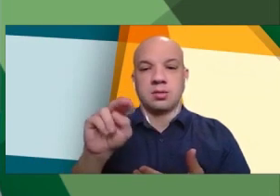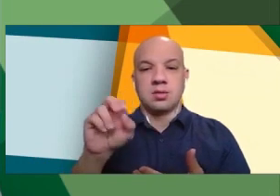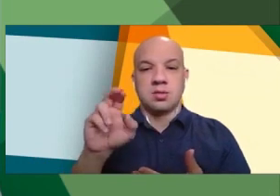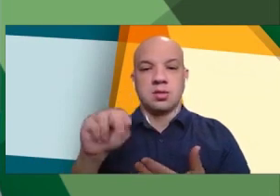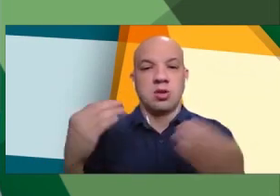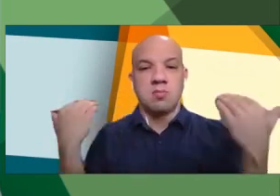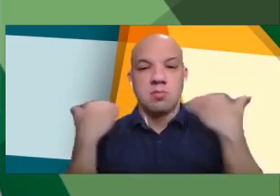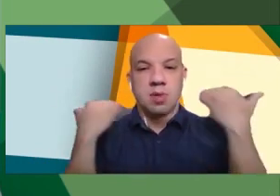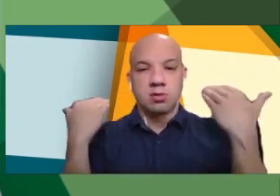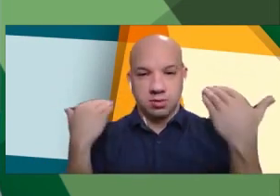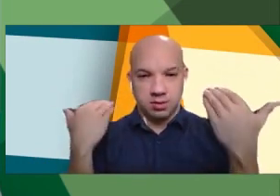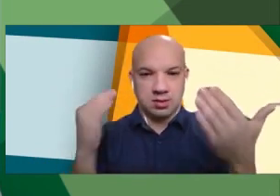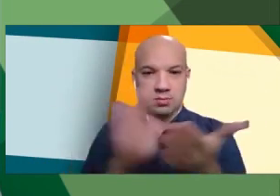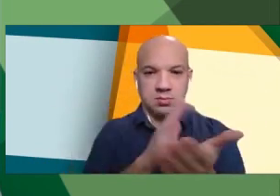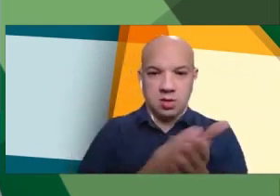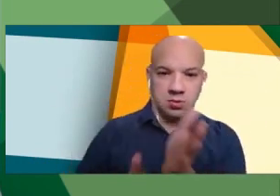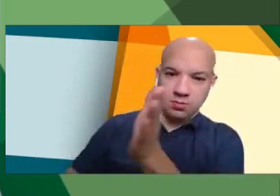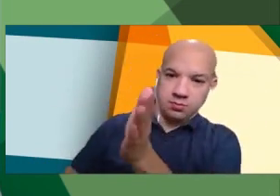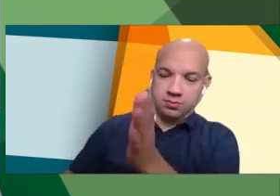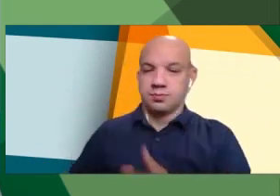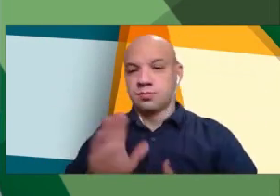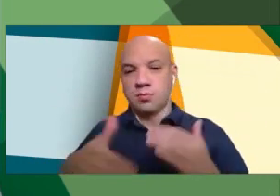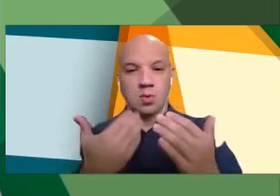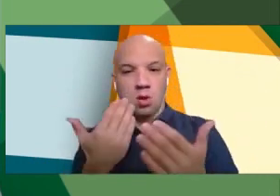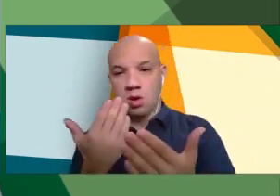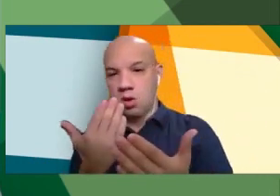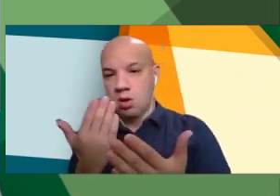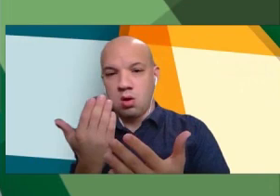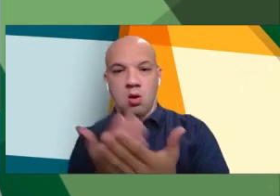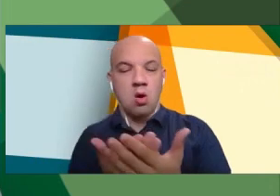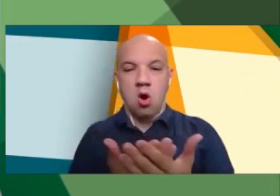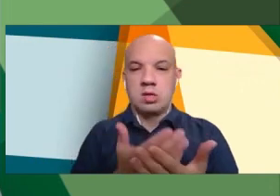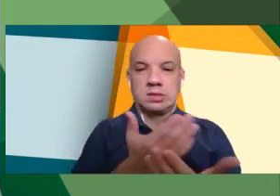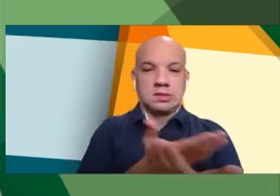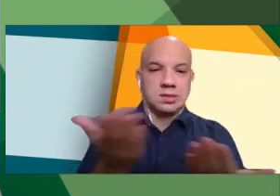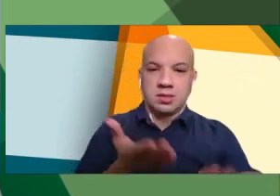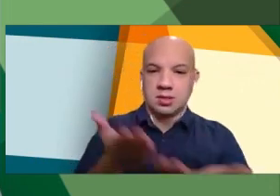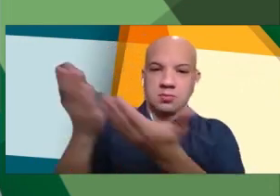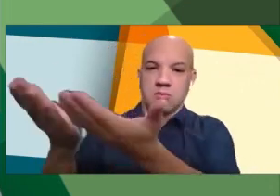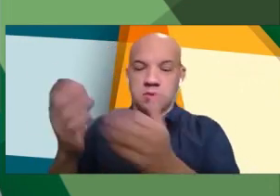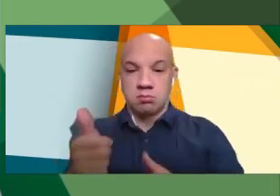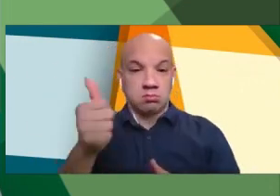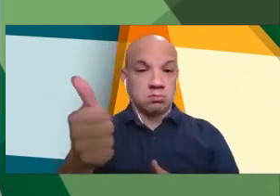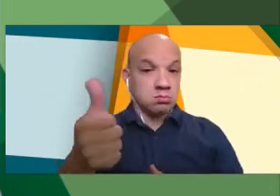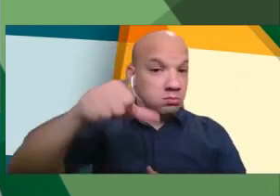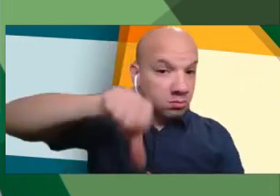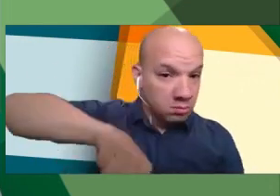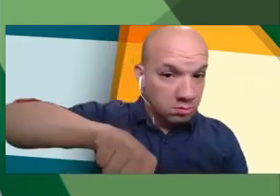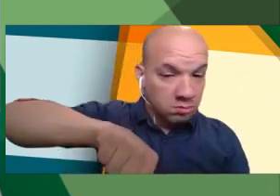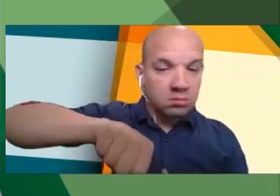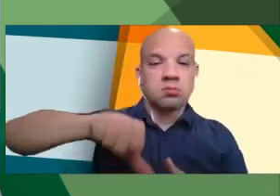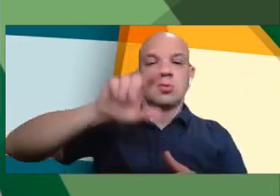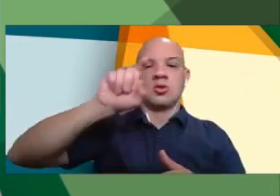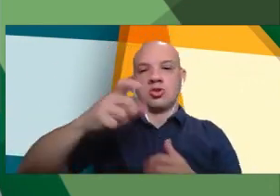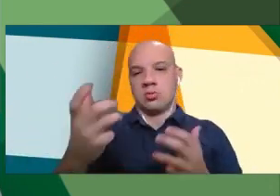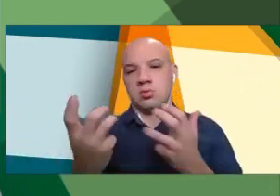all this information submitted will permit a pass or fail rating following a scoring process